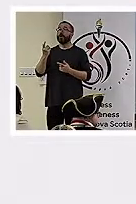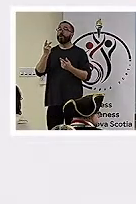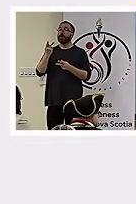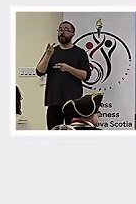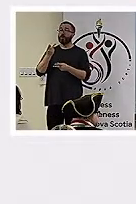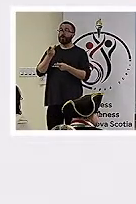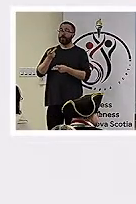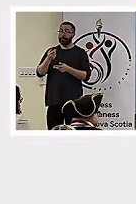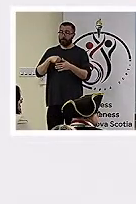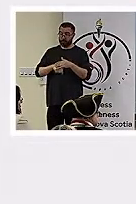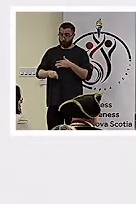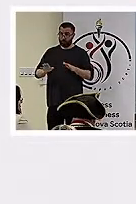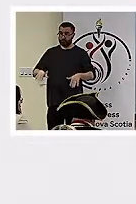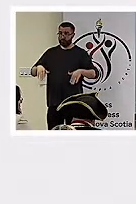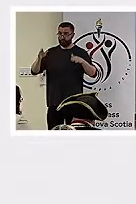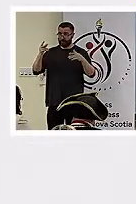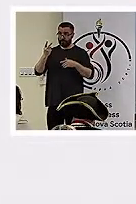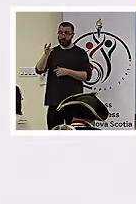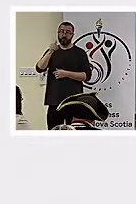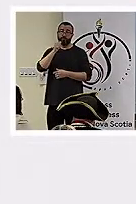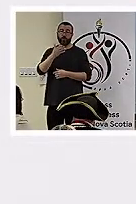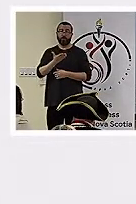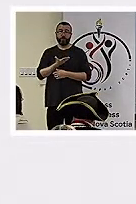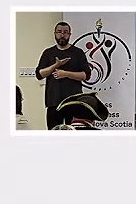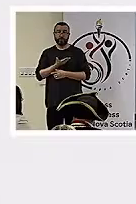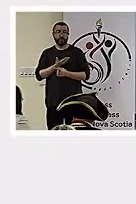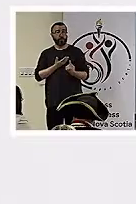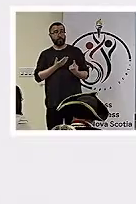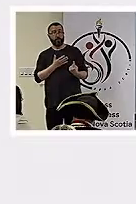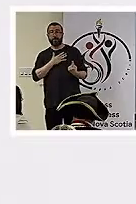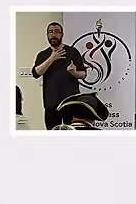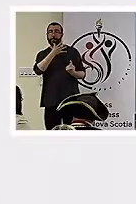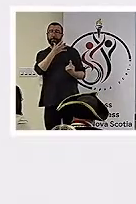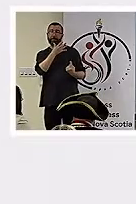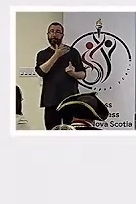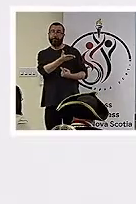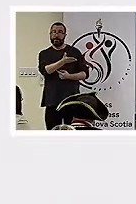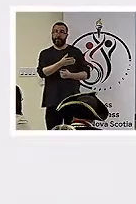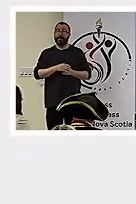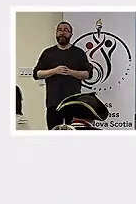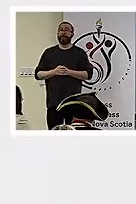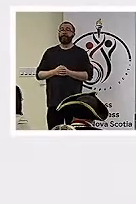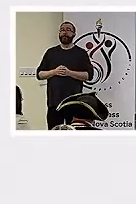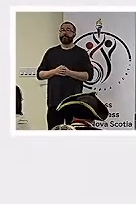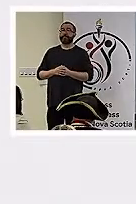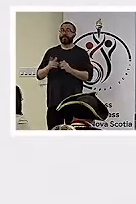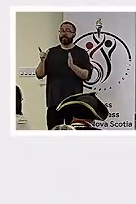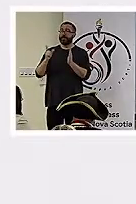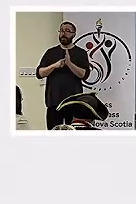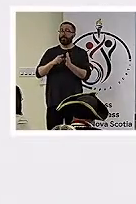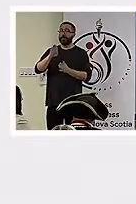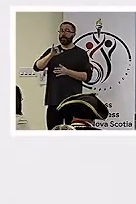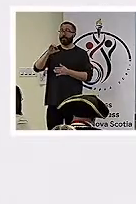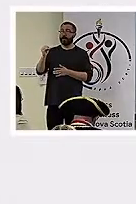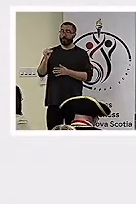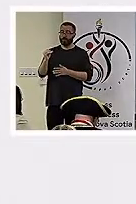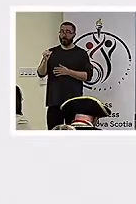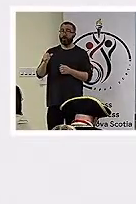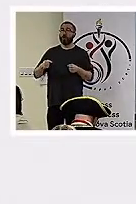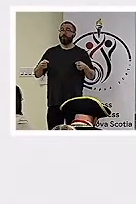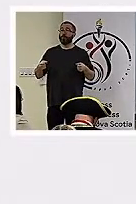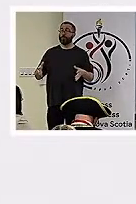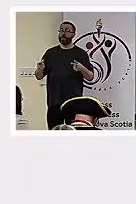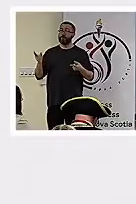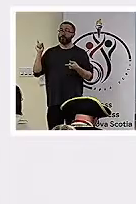In 1996, he published an autobiography, Wheels to Victory, an account painful at times of